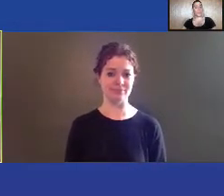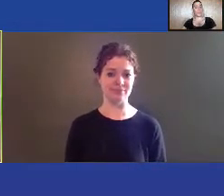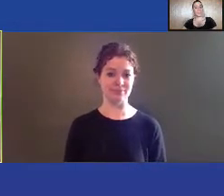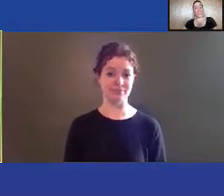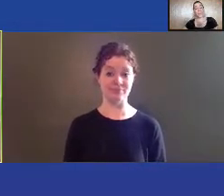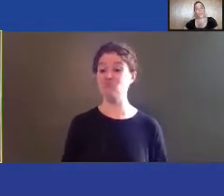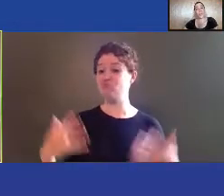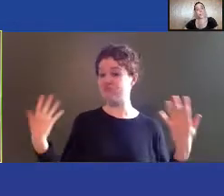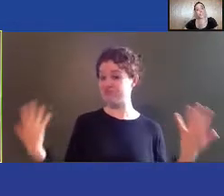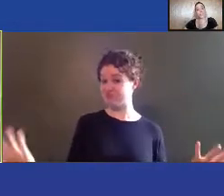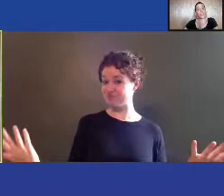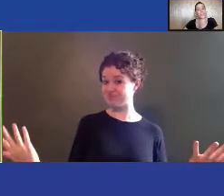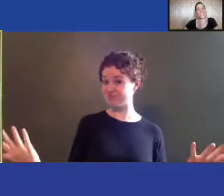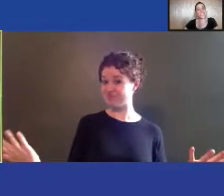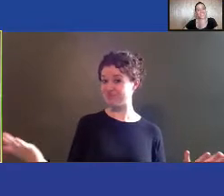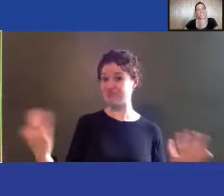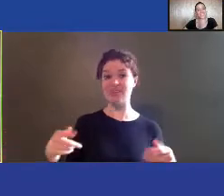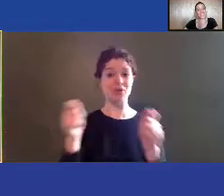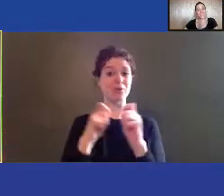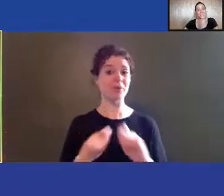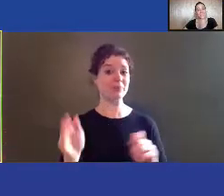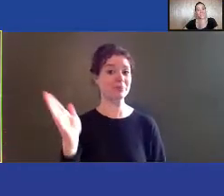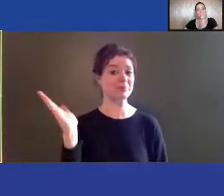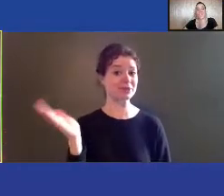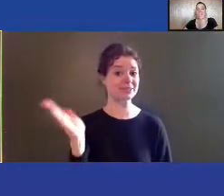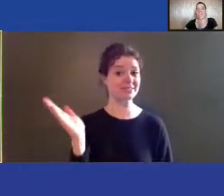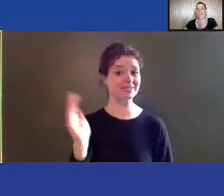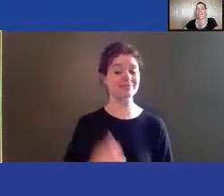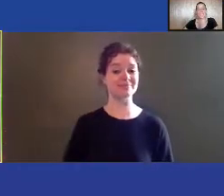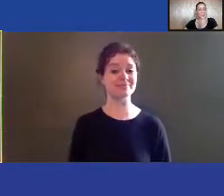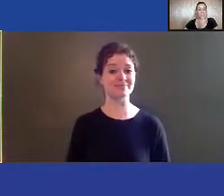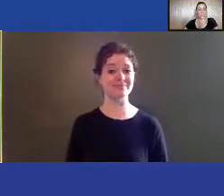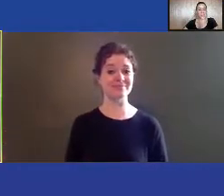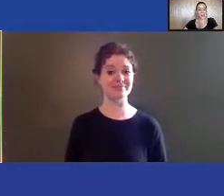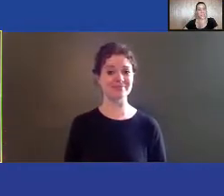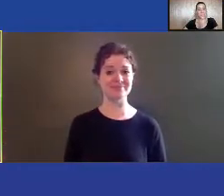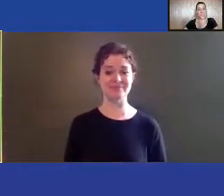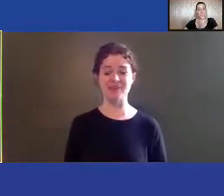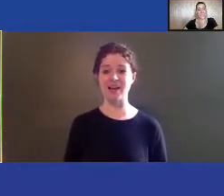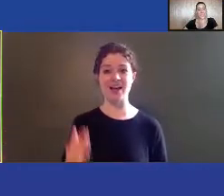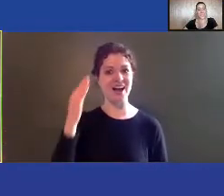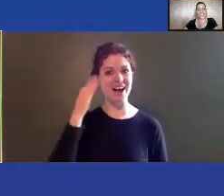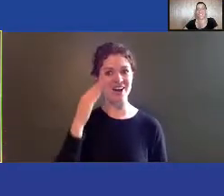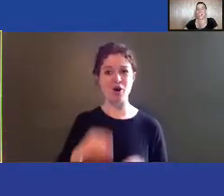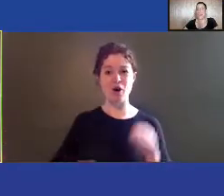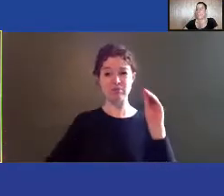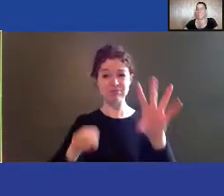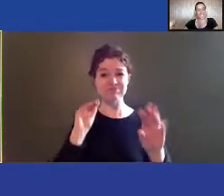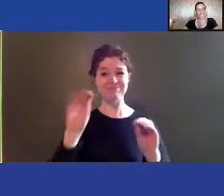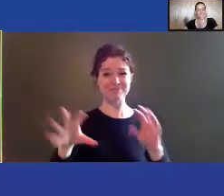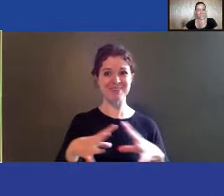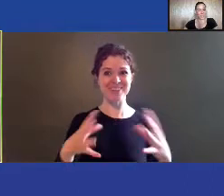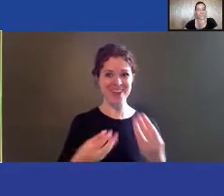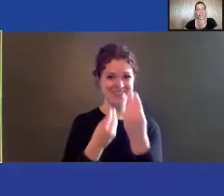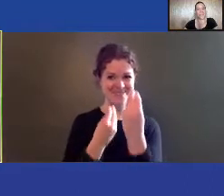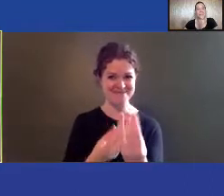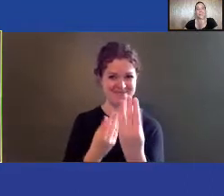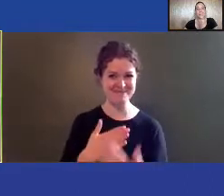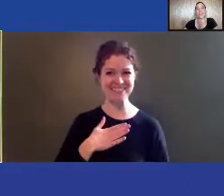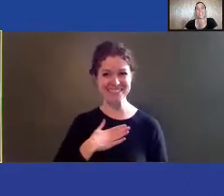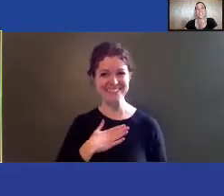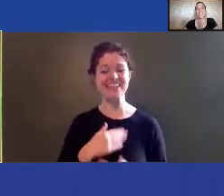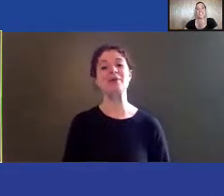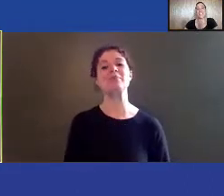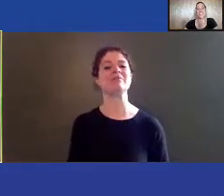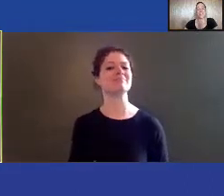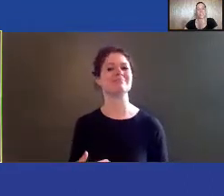All right, that about wraps up my presentation. And I know it was kind of a lot of information. I'm happy to keep following up